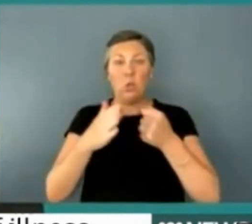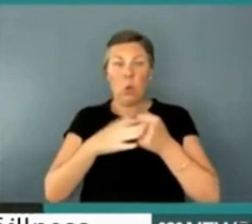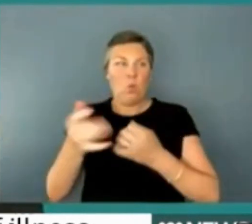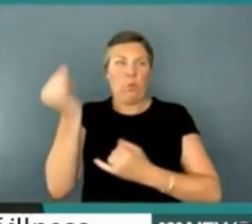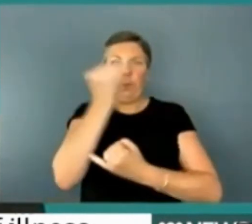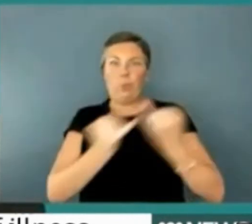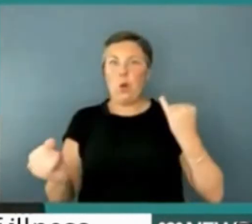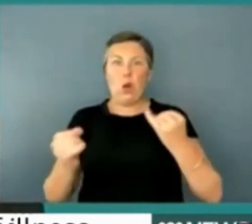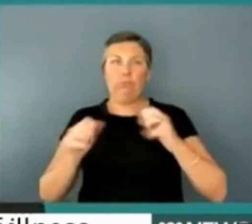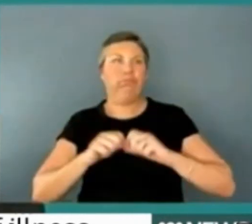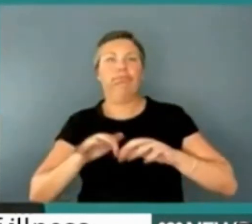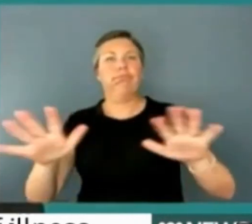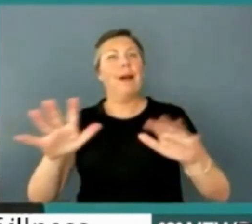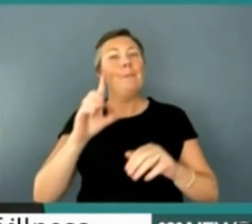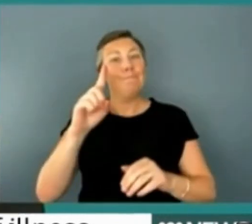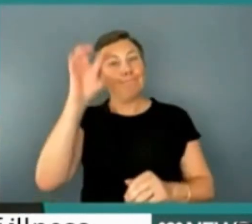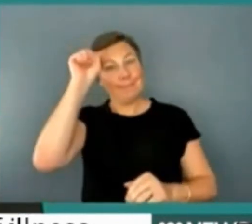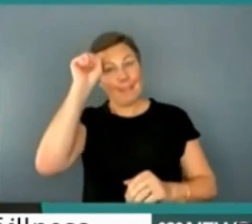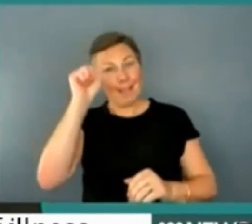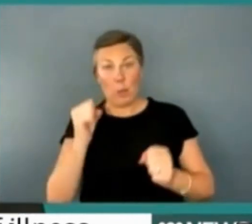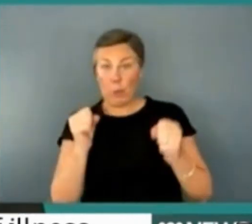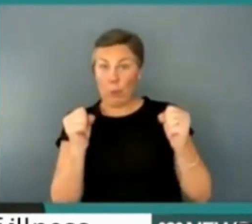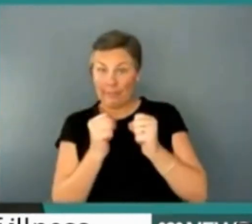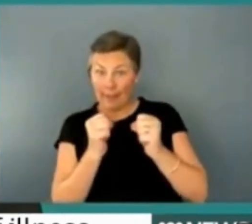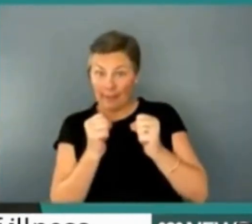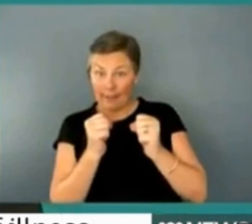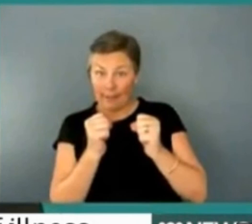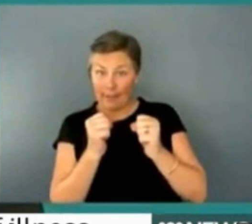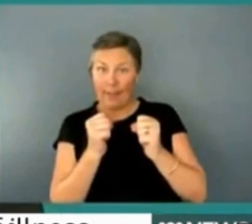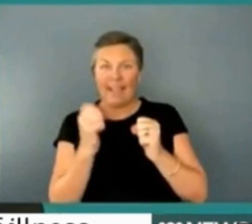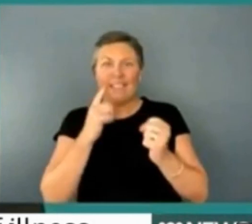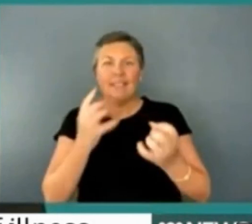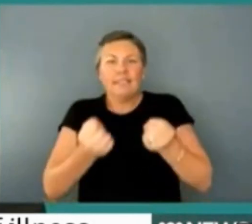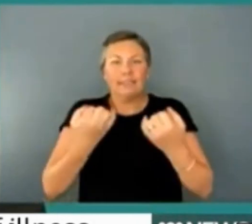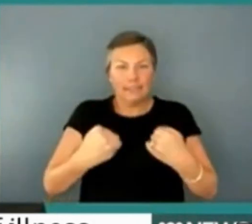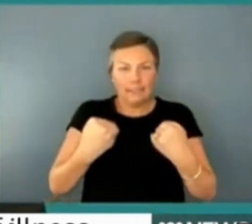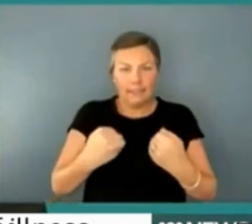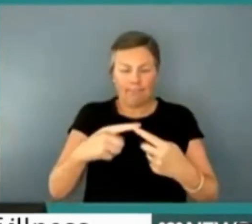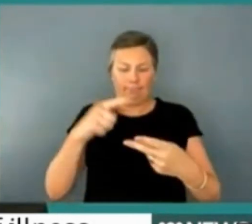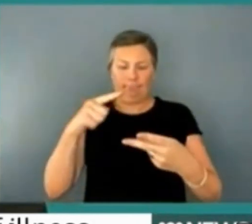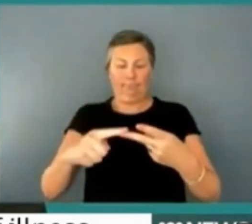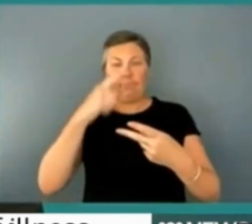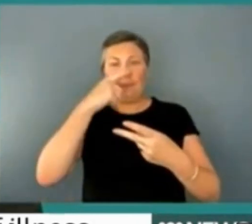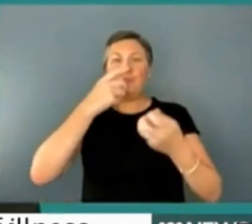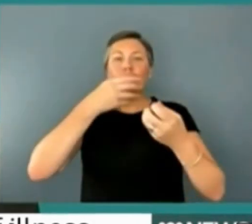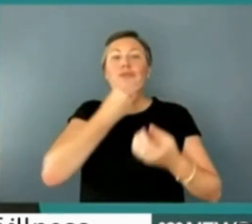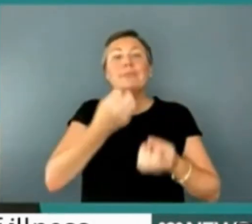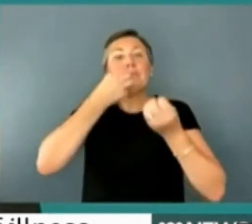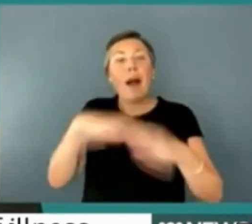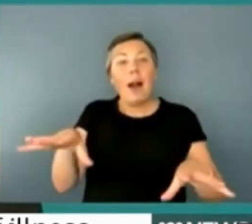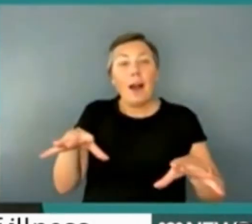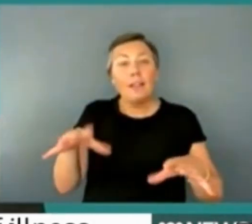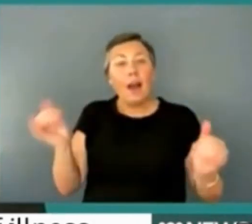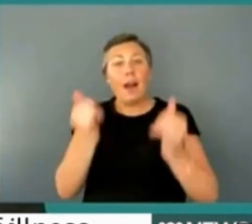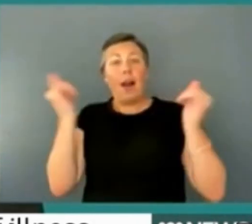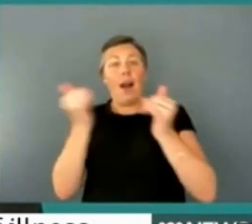it's winter. There are Christmas parties, there's Christmas shopping, a lot of mixing. All of those things are happening at the same time. And